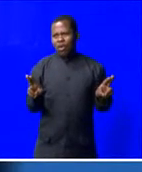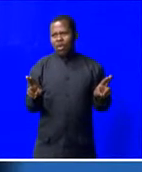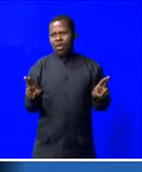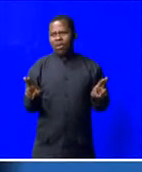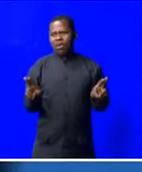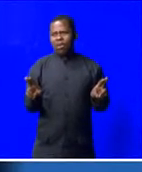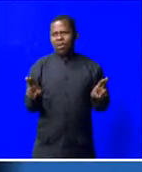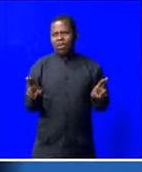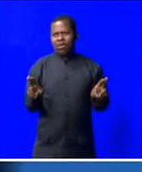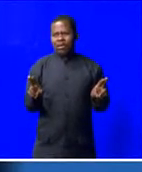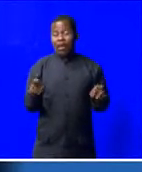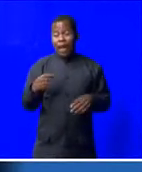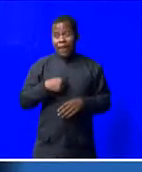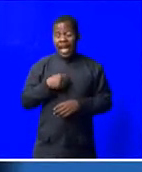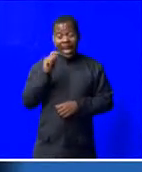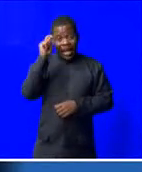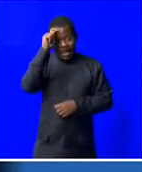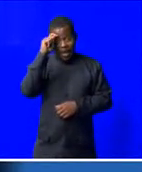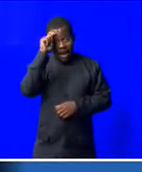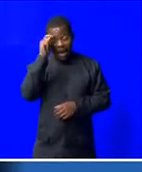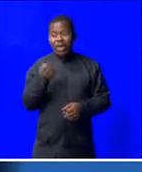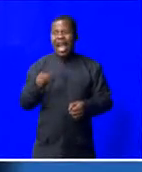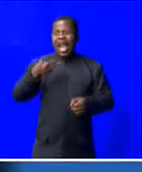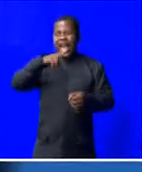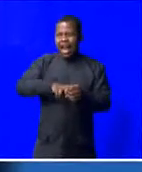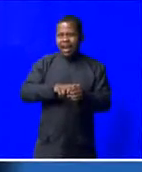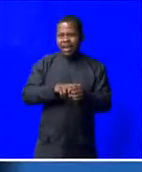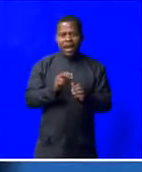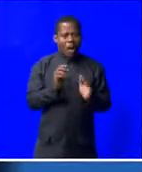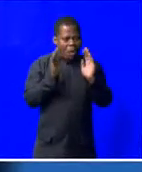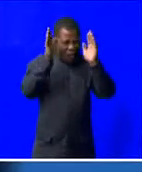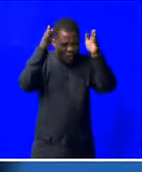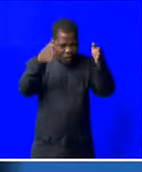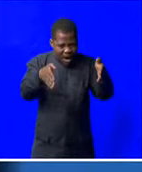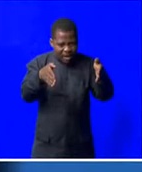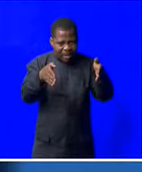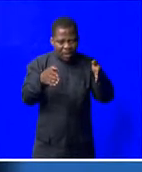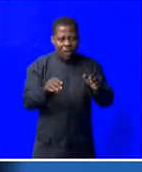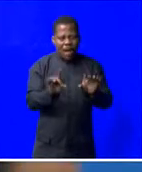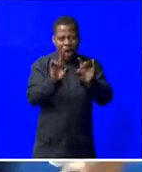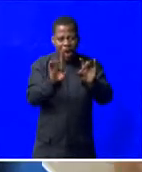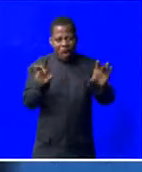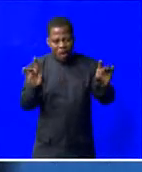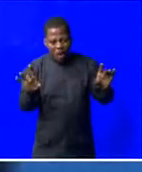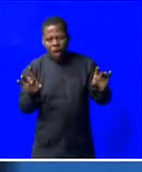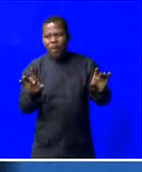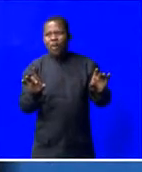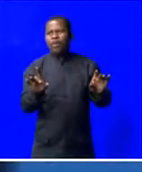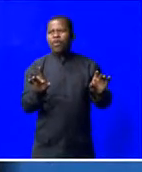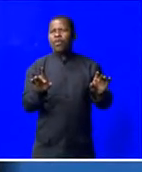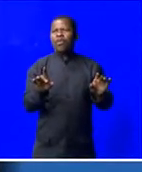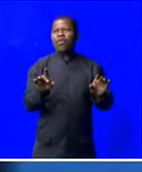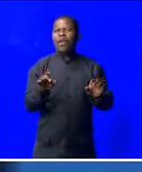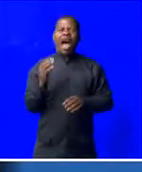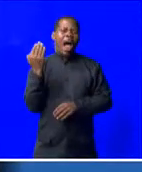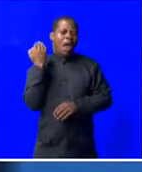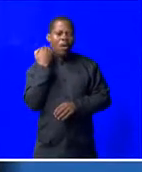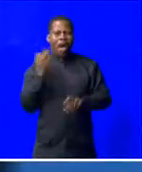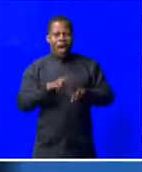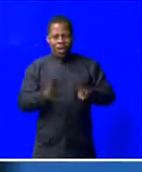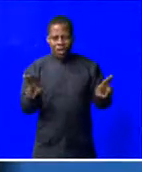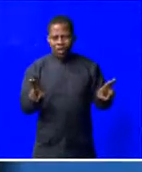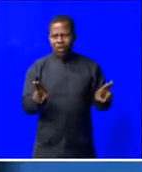Shoti inemcabanga kwami le wage bill sizoqhubeka sebenta yona kodwa angisile inkinga lenkulu kufana lokho sicanga